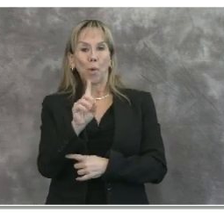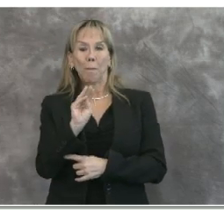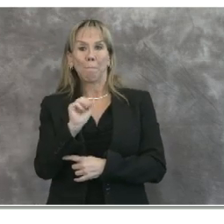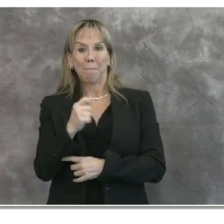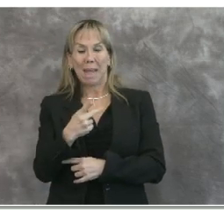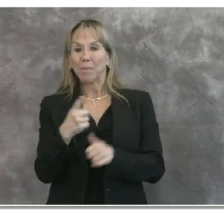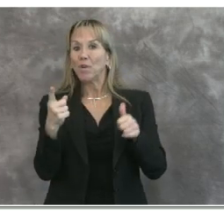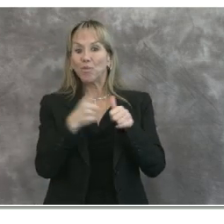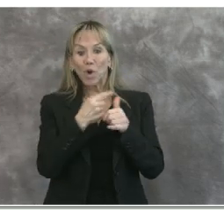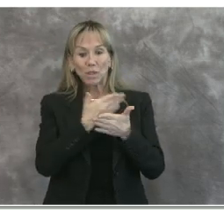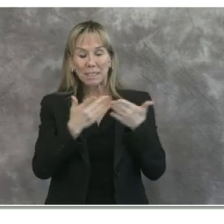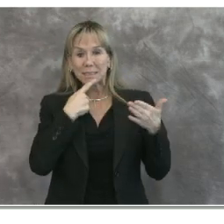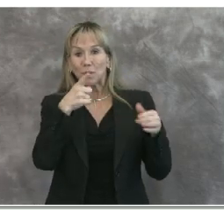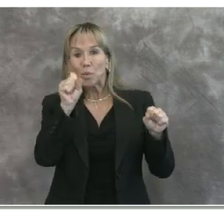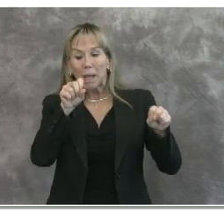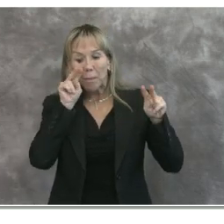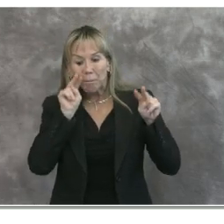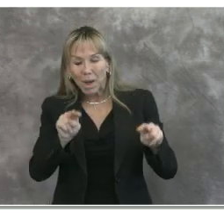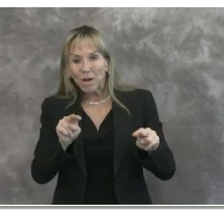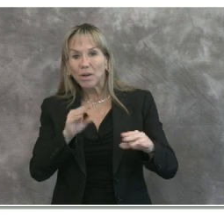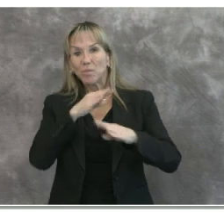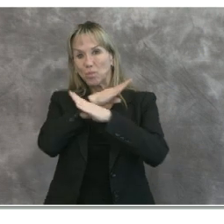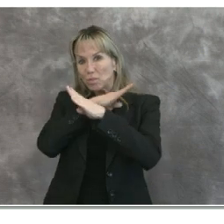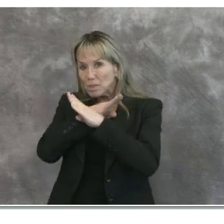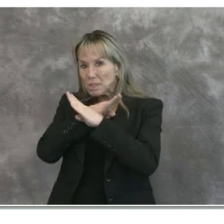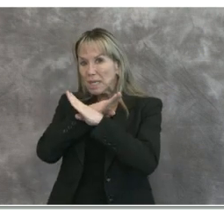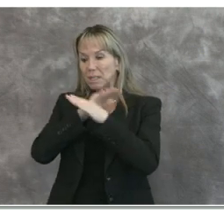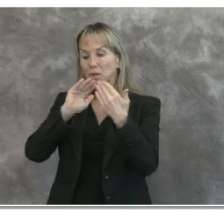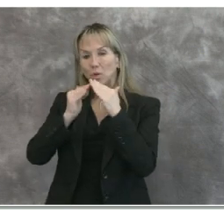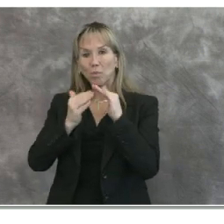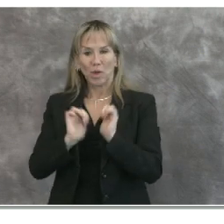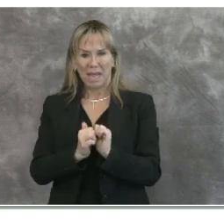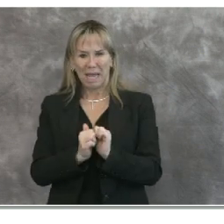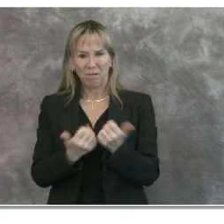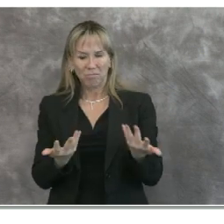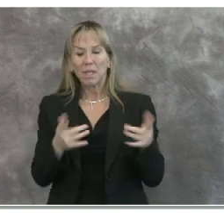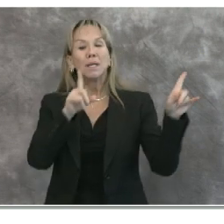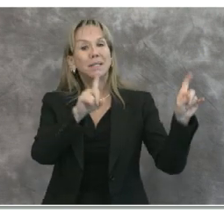is the ability to monitor and protect our community through testing,